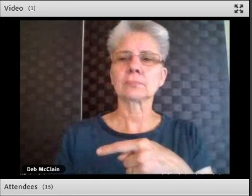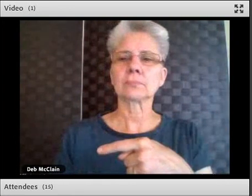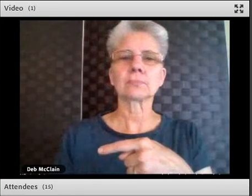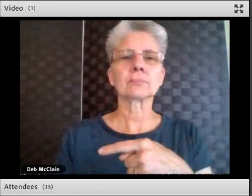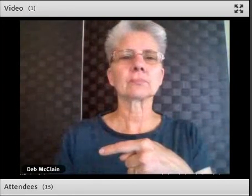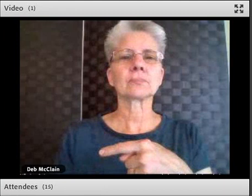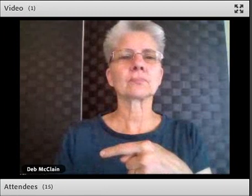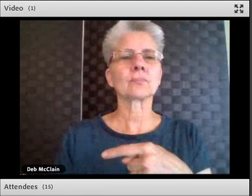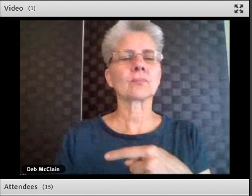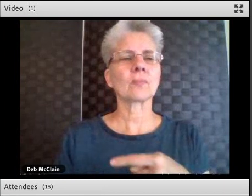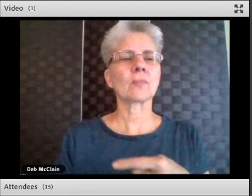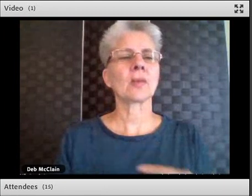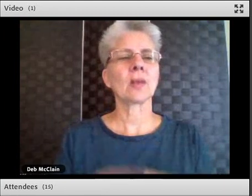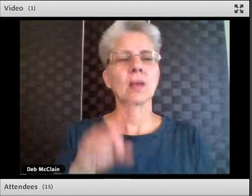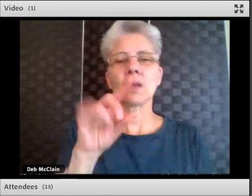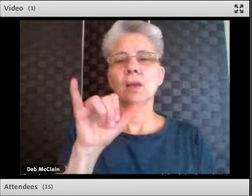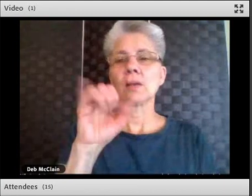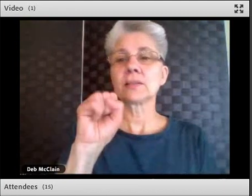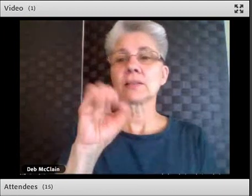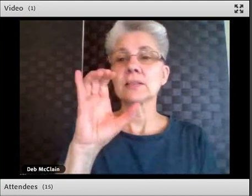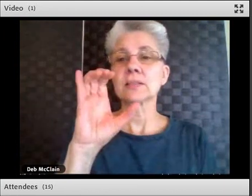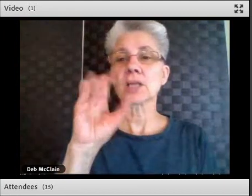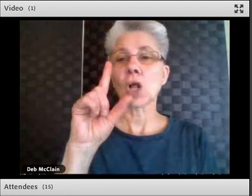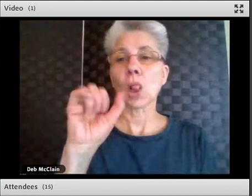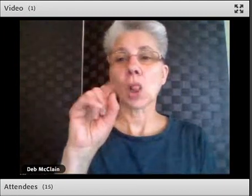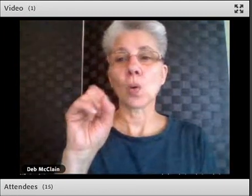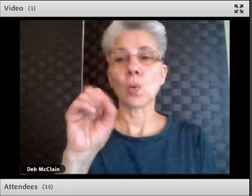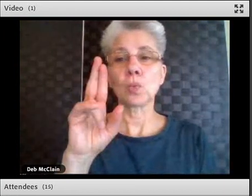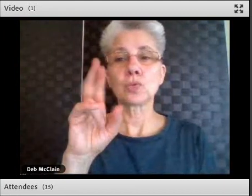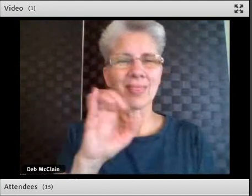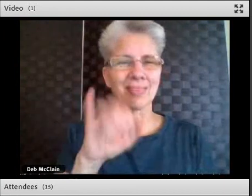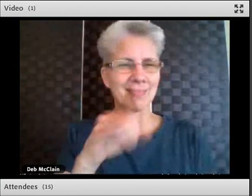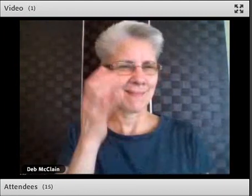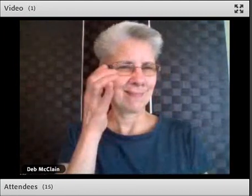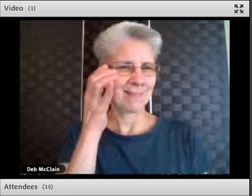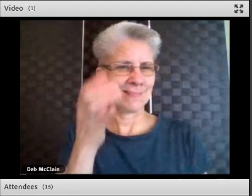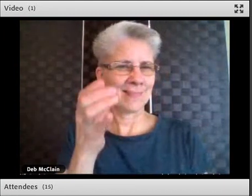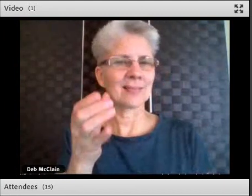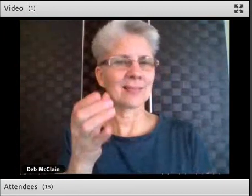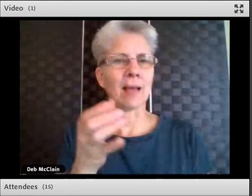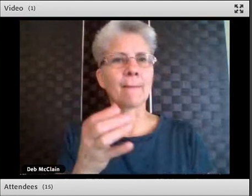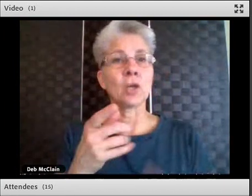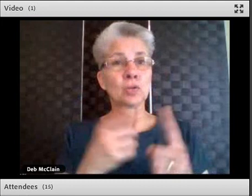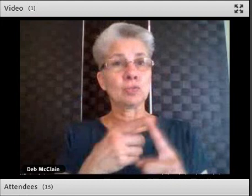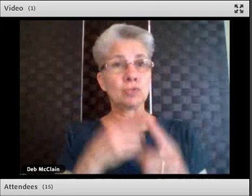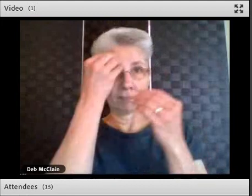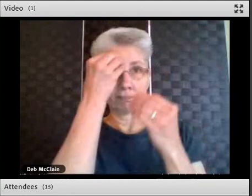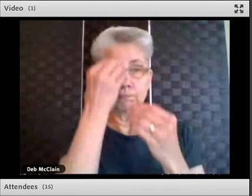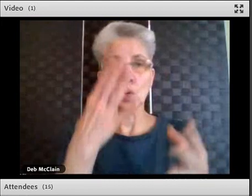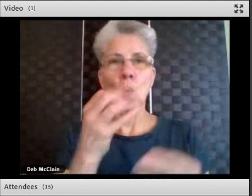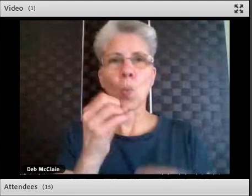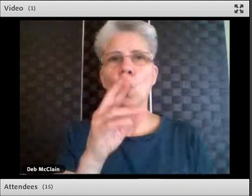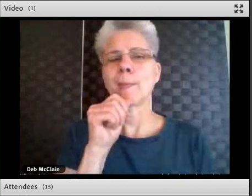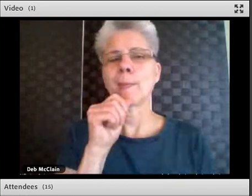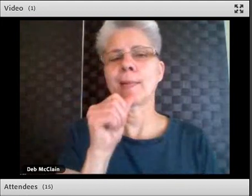Okay, disclosure. This concept is, to me, as equally